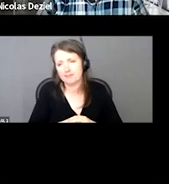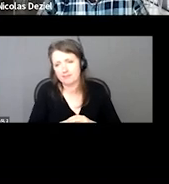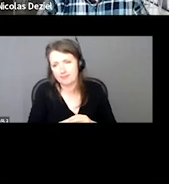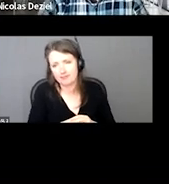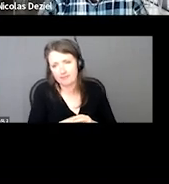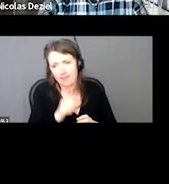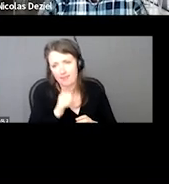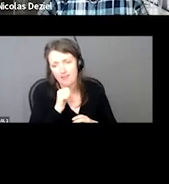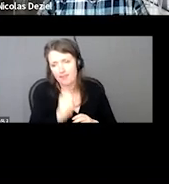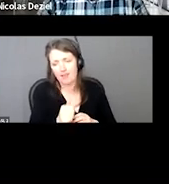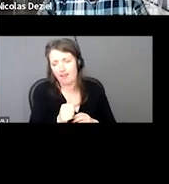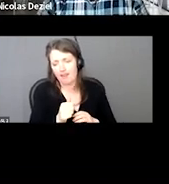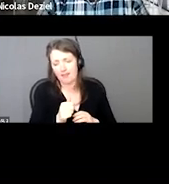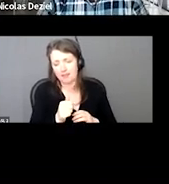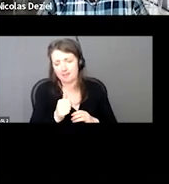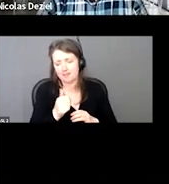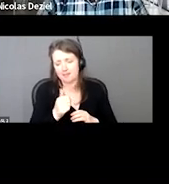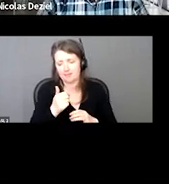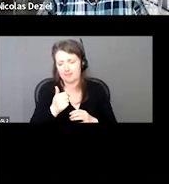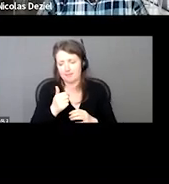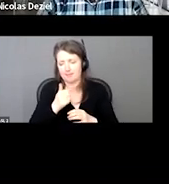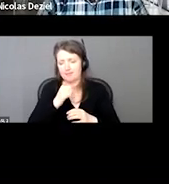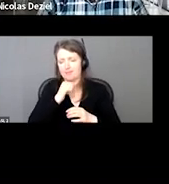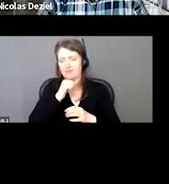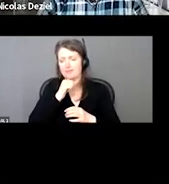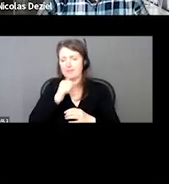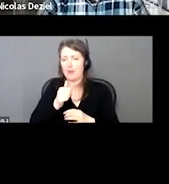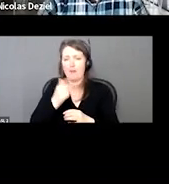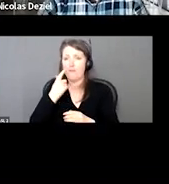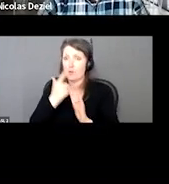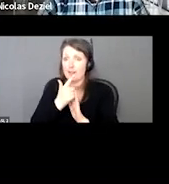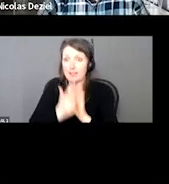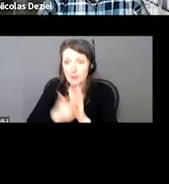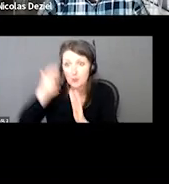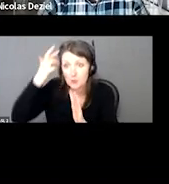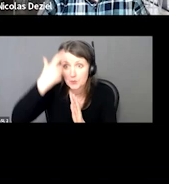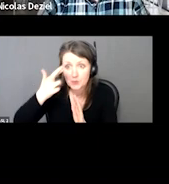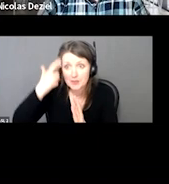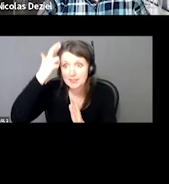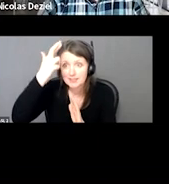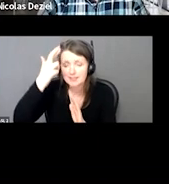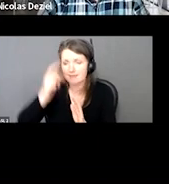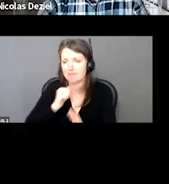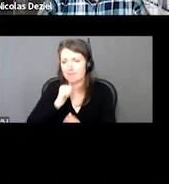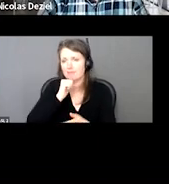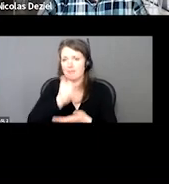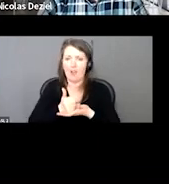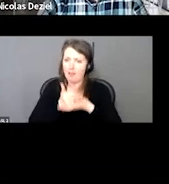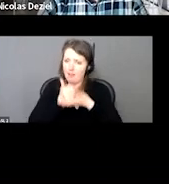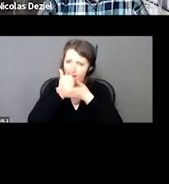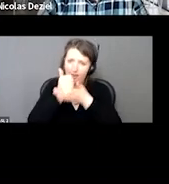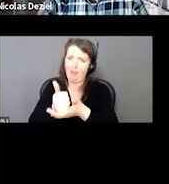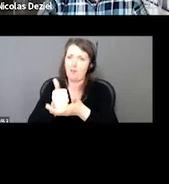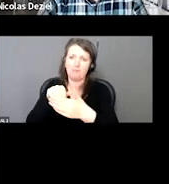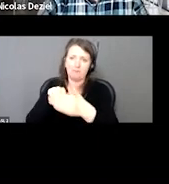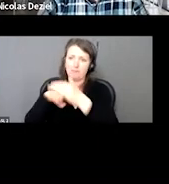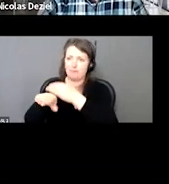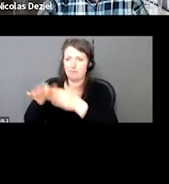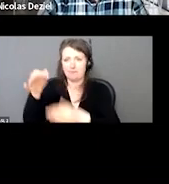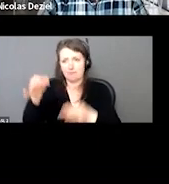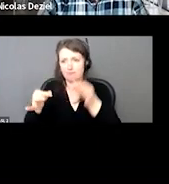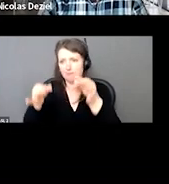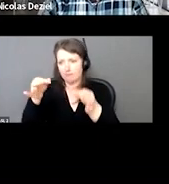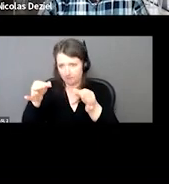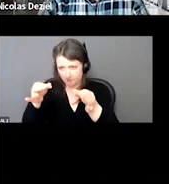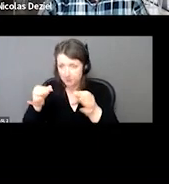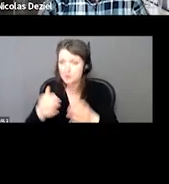personal interest, but in terms of the legality of it, it has no weight. You're not going to be able to use that in a litigation issue. What you're better